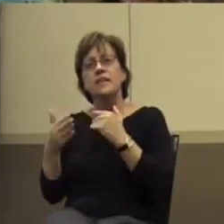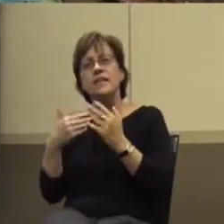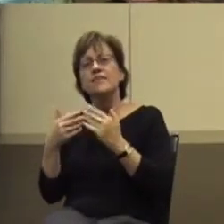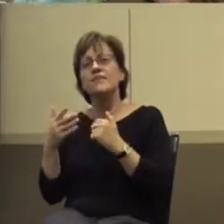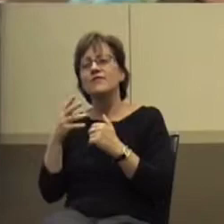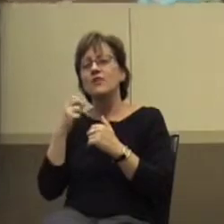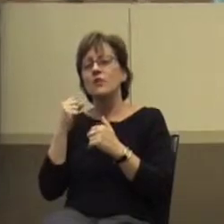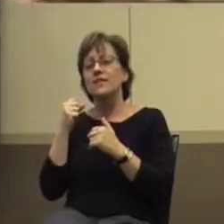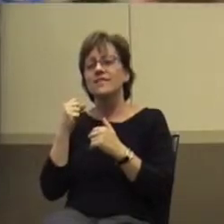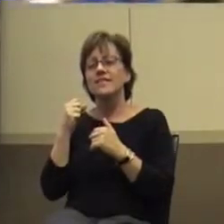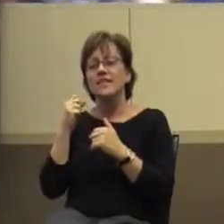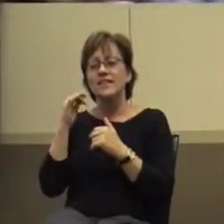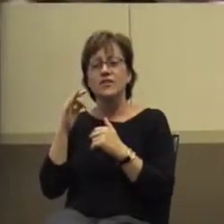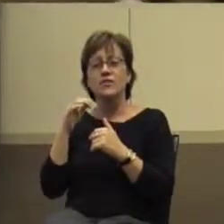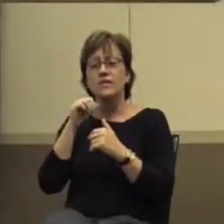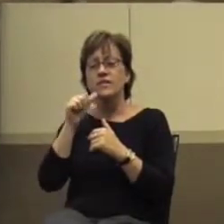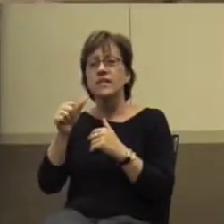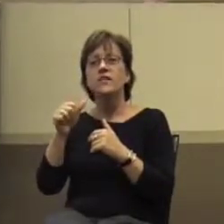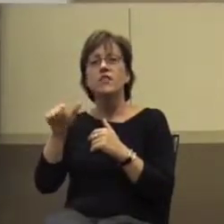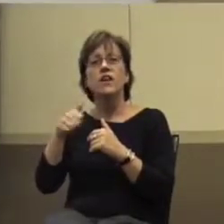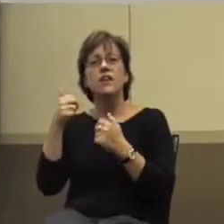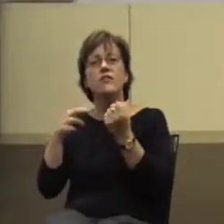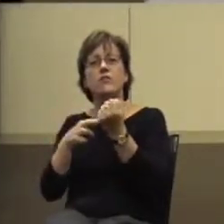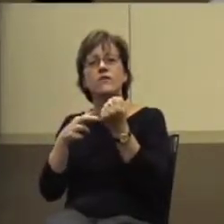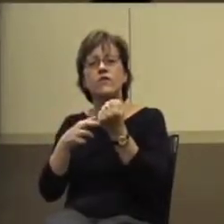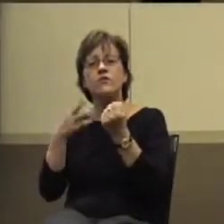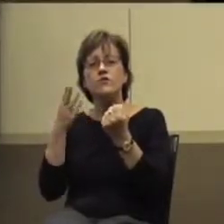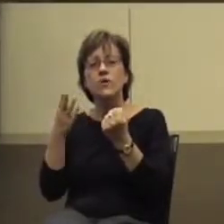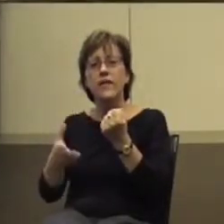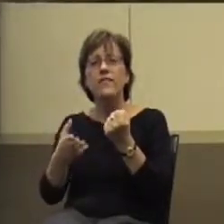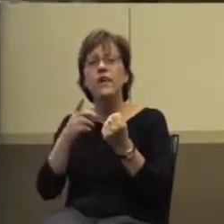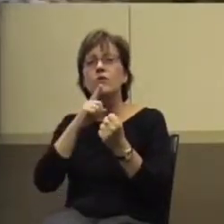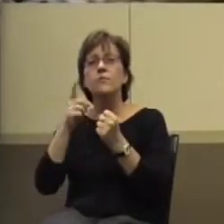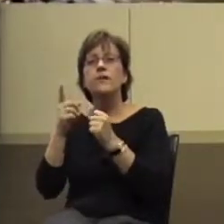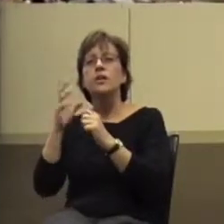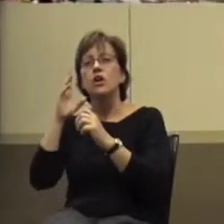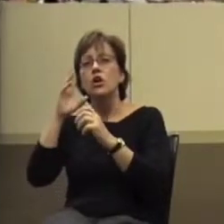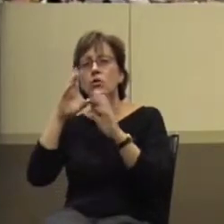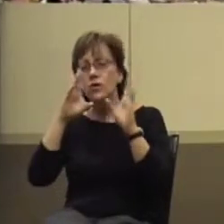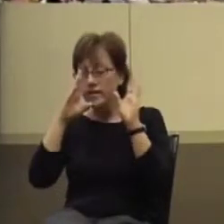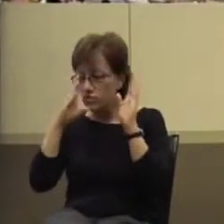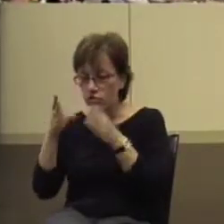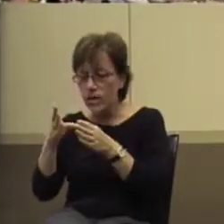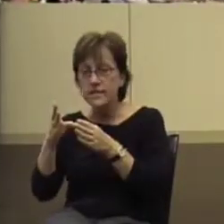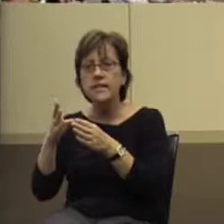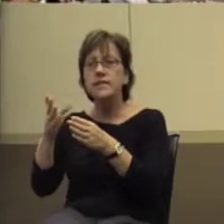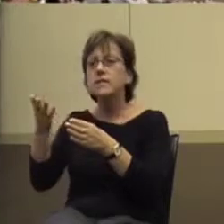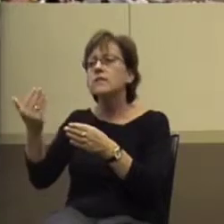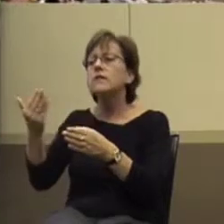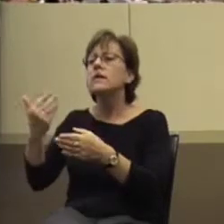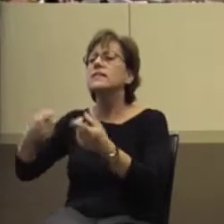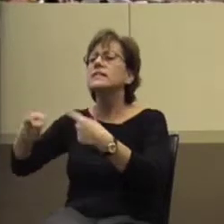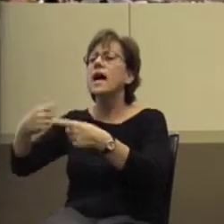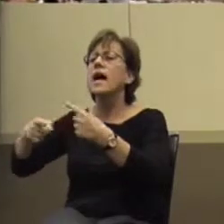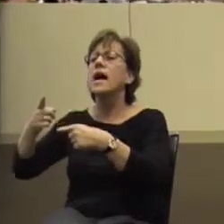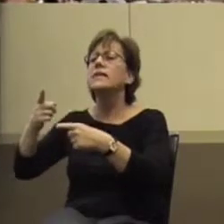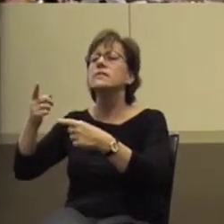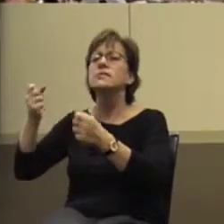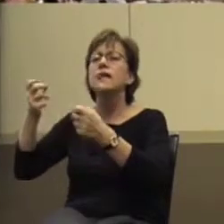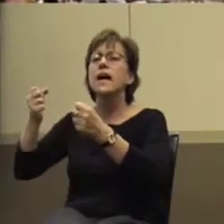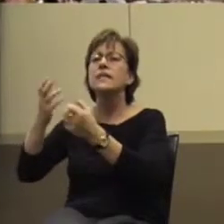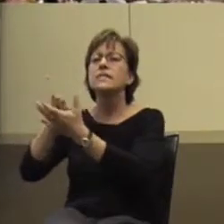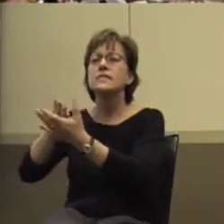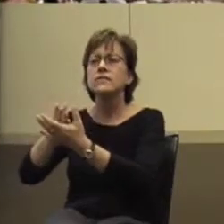was another reinforcer right there, it would be redirecting her to sign, please, or sign,